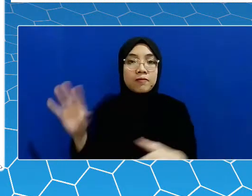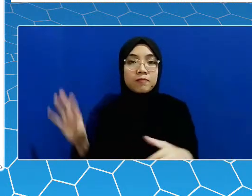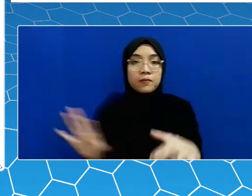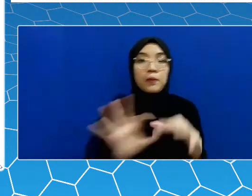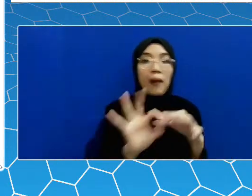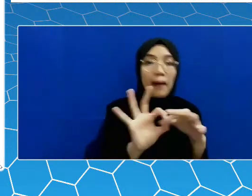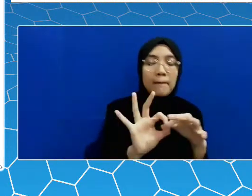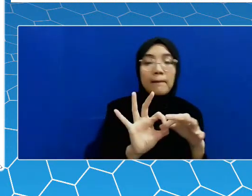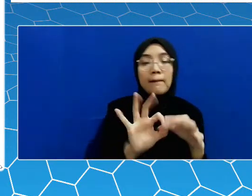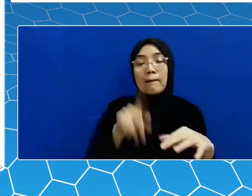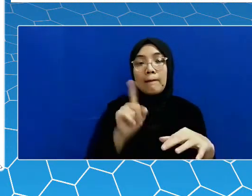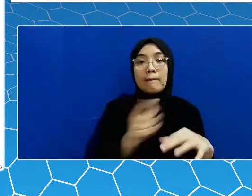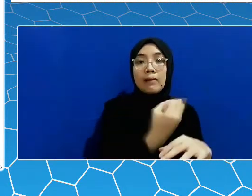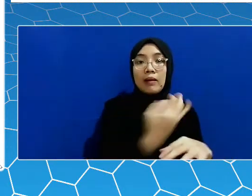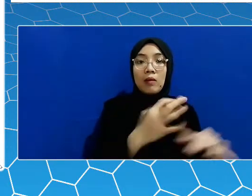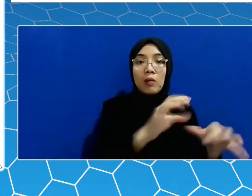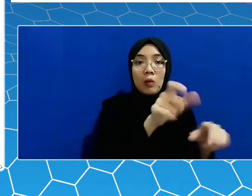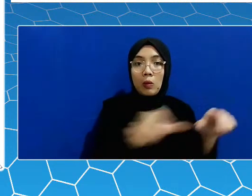digital tools. Slide.